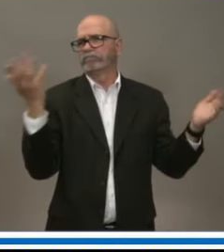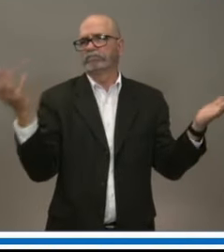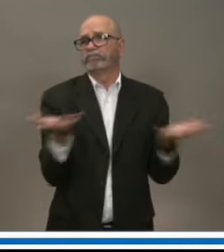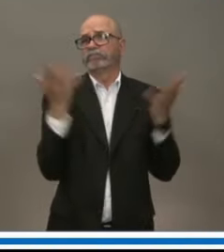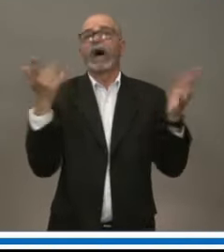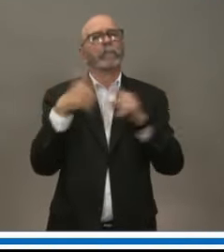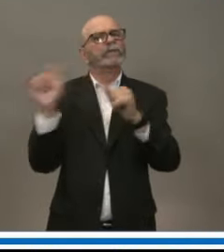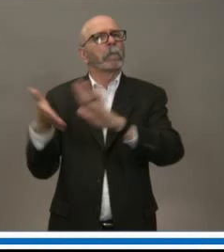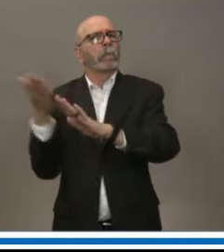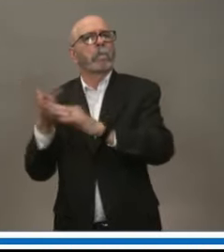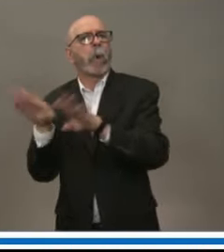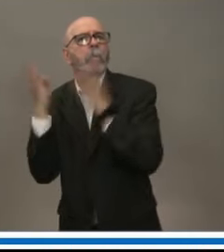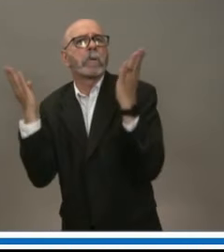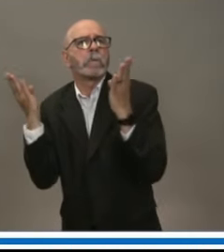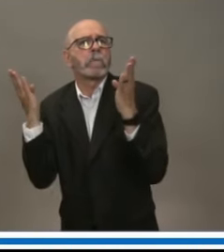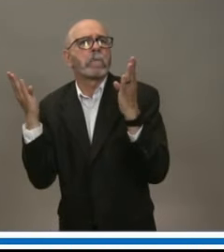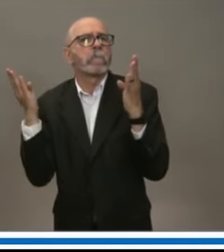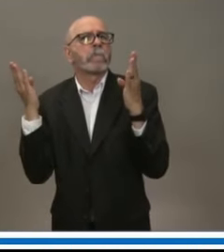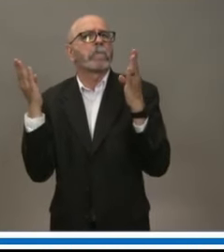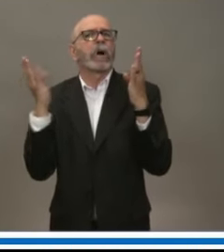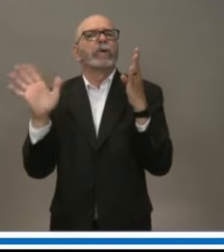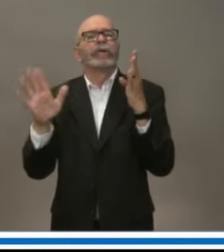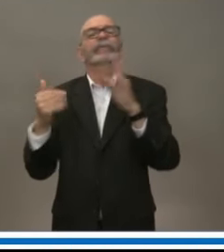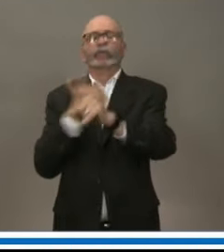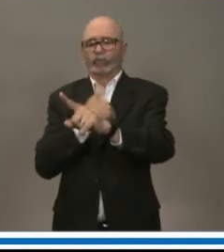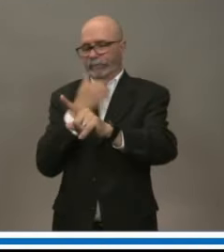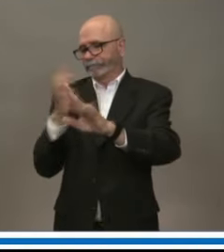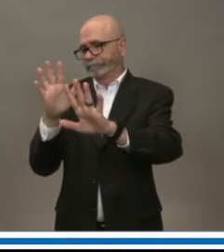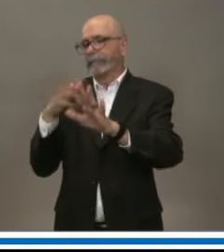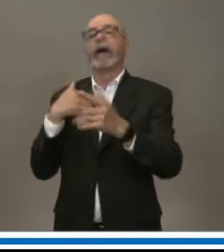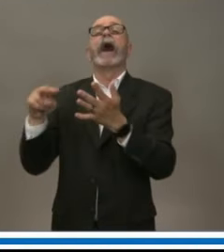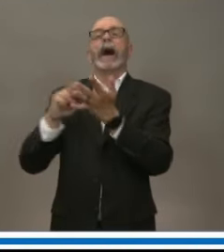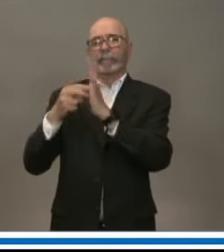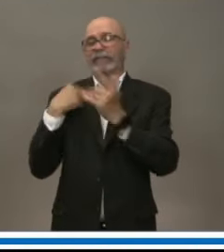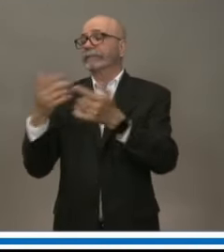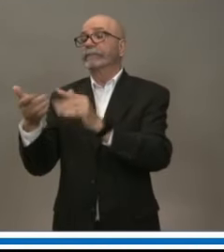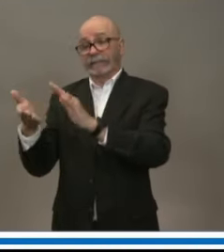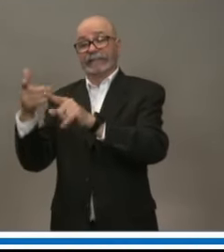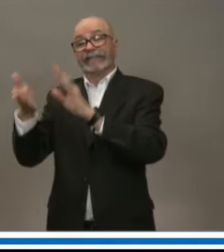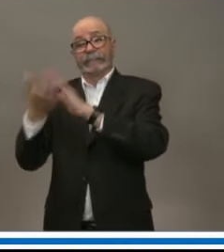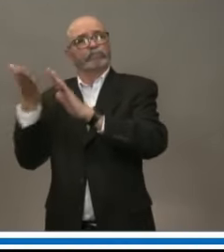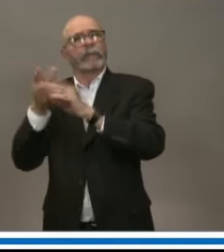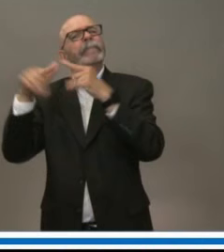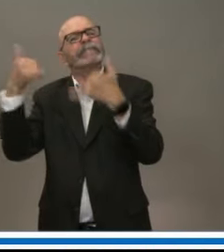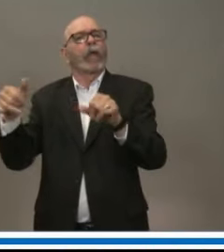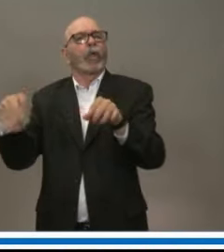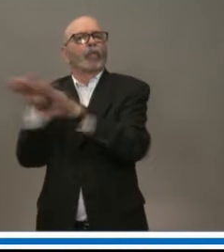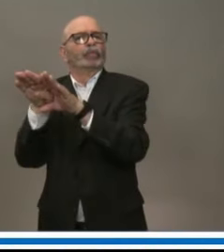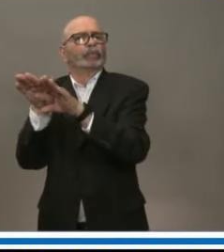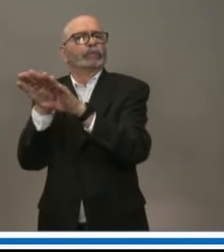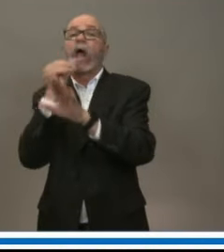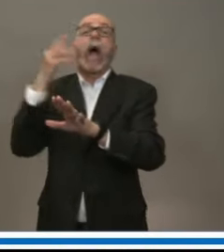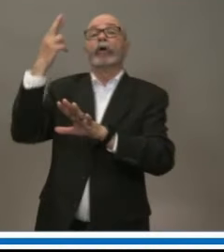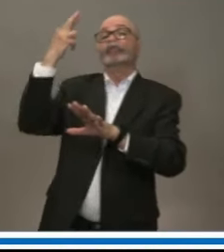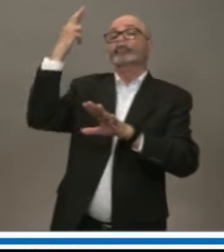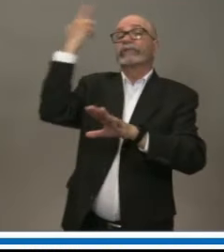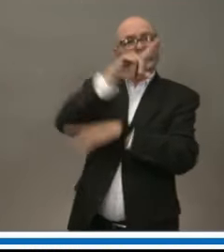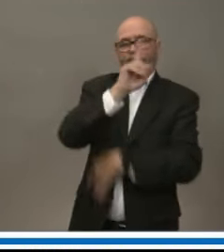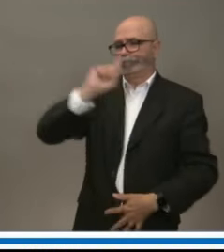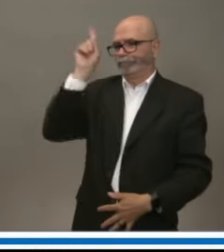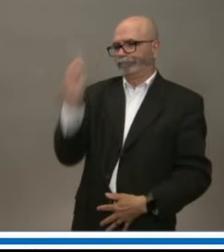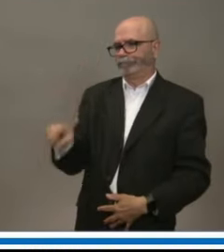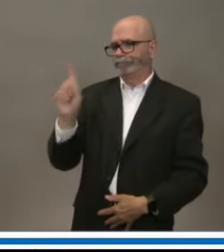health order. They've been forced to close because of, everyone needing to stay home and self-isolate. So we're having to look at those. Just